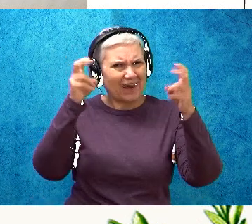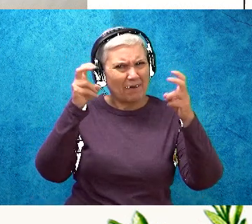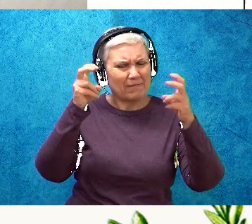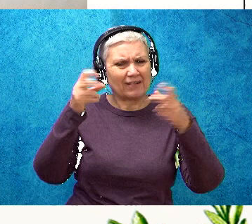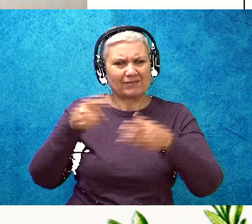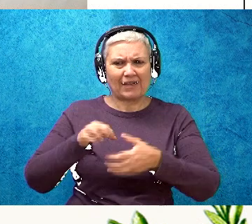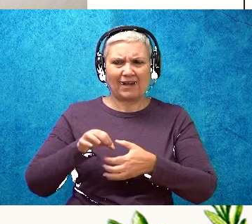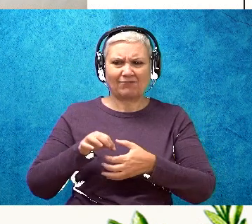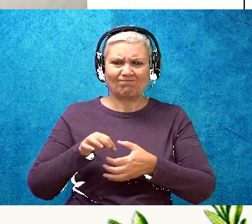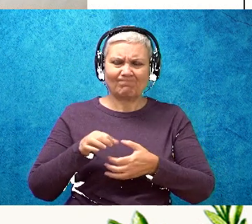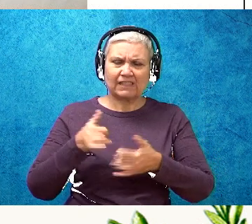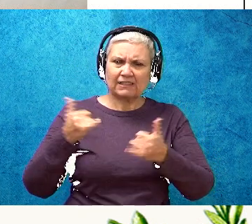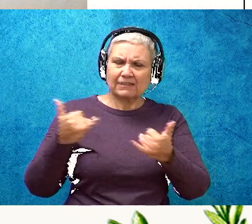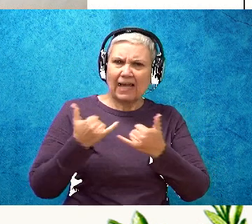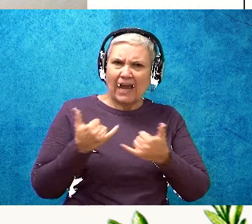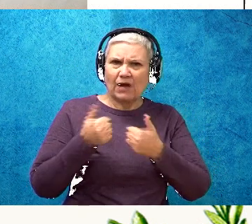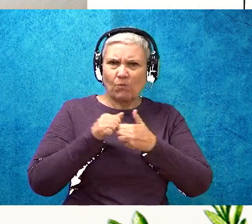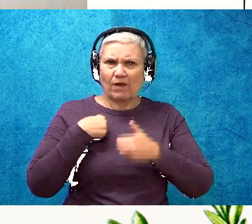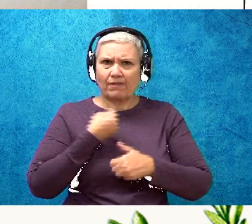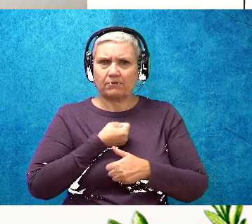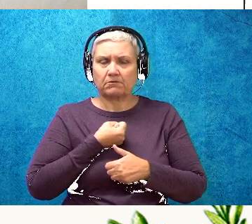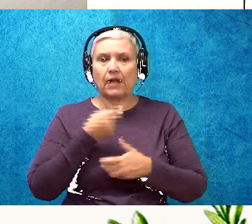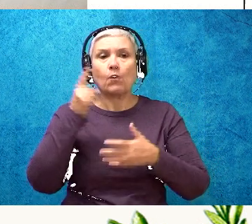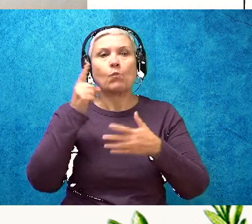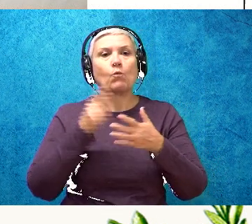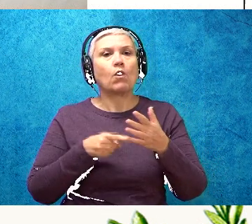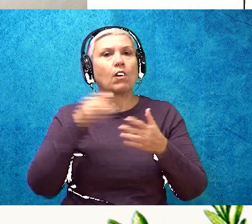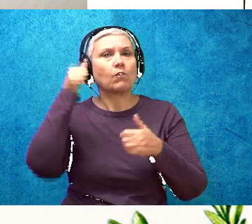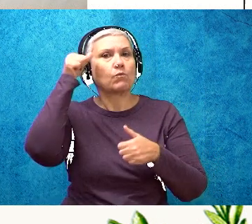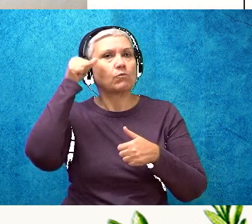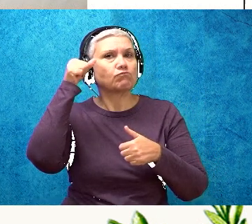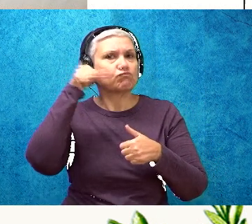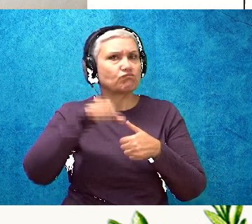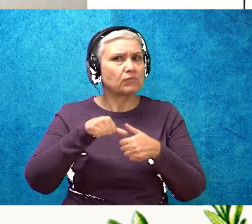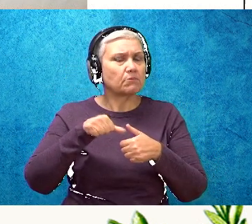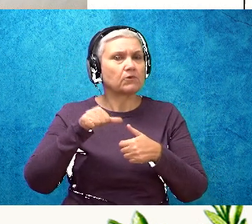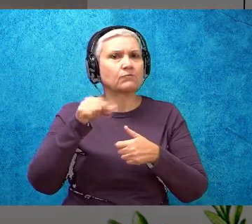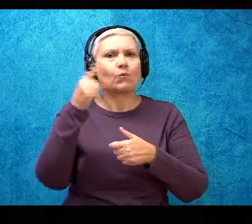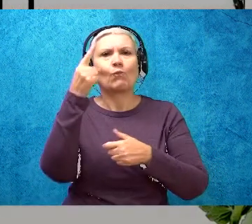you remember a year from now about this text?